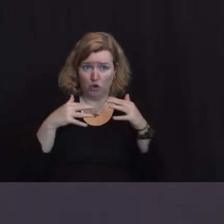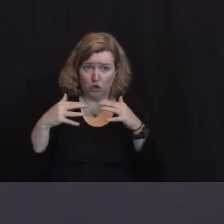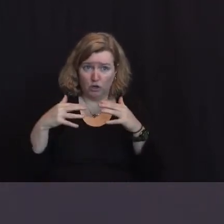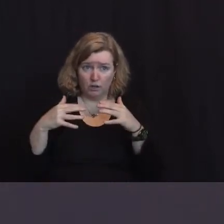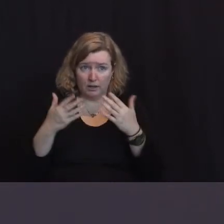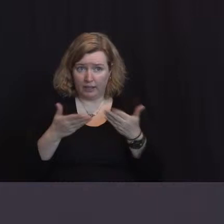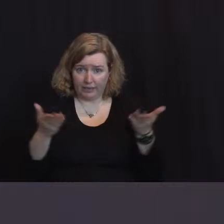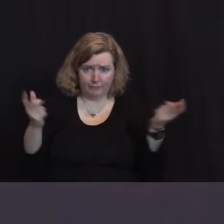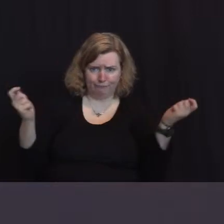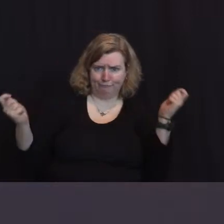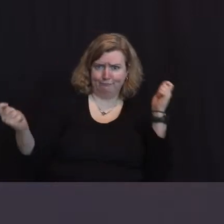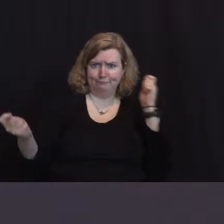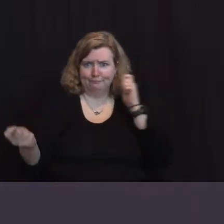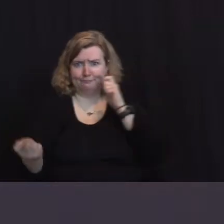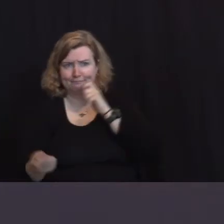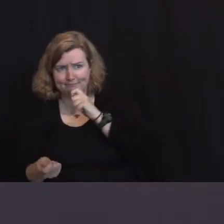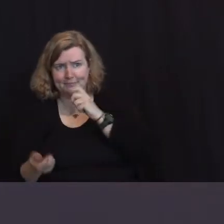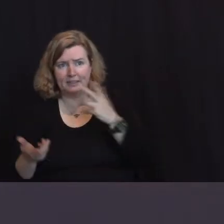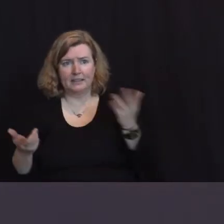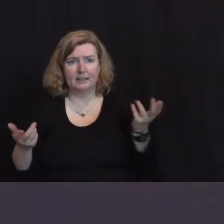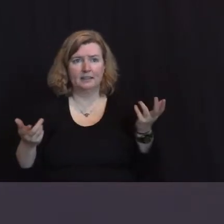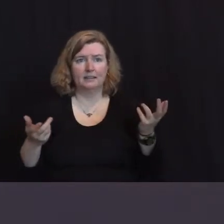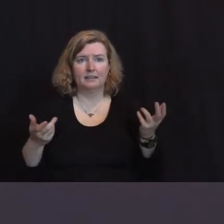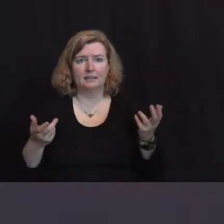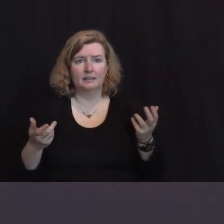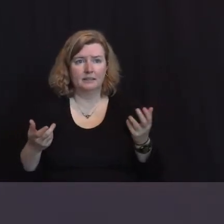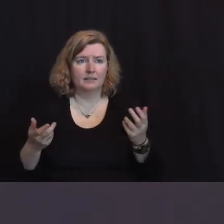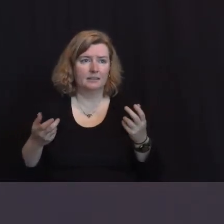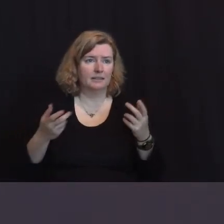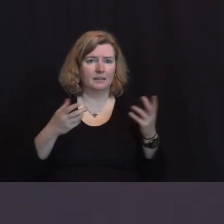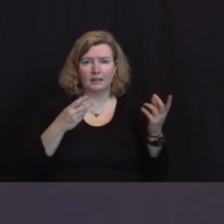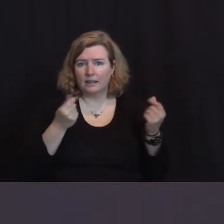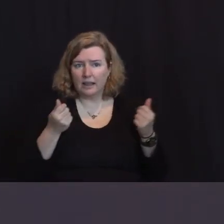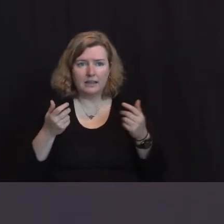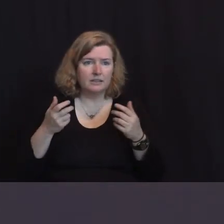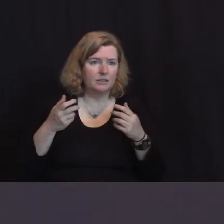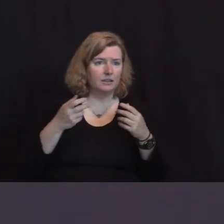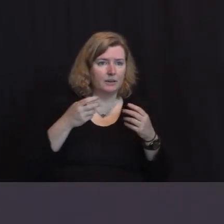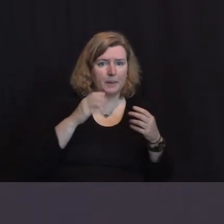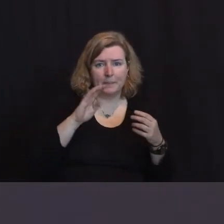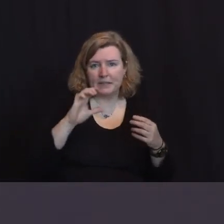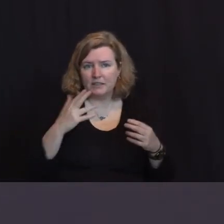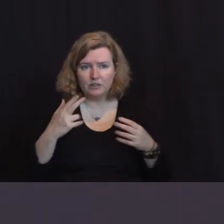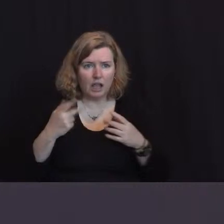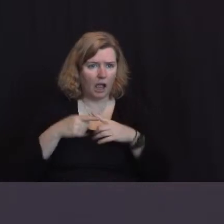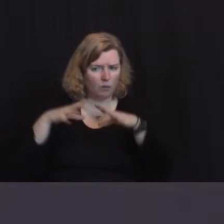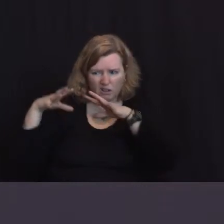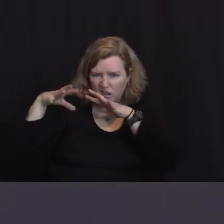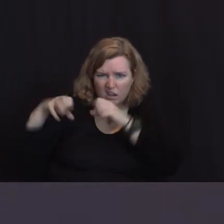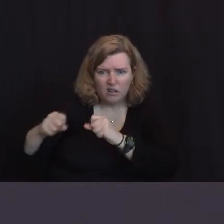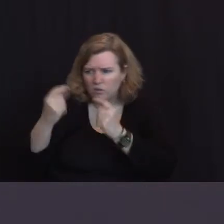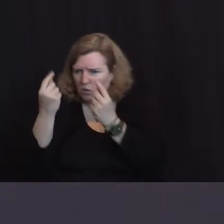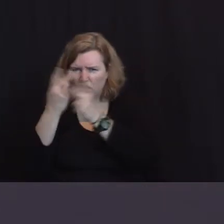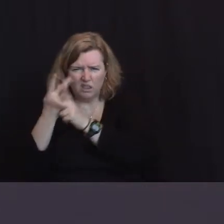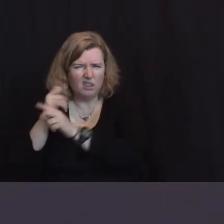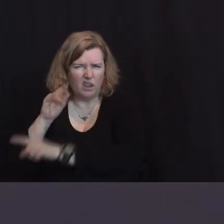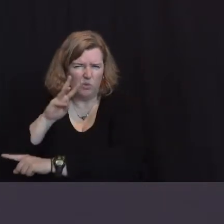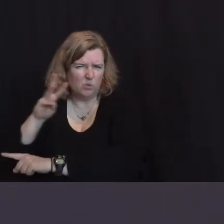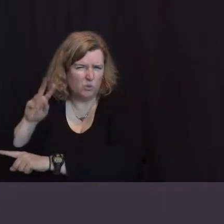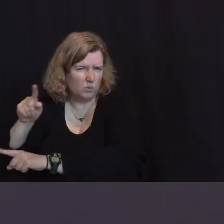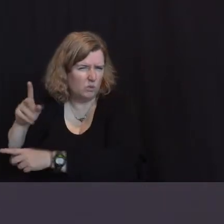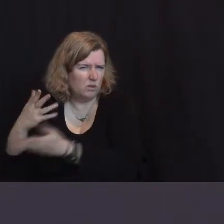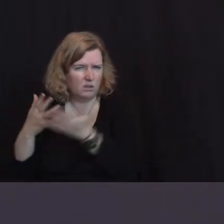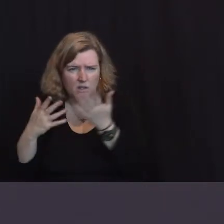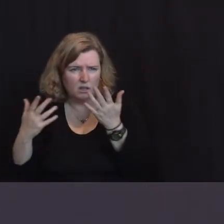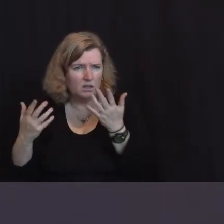evolve. You have beach land, whatever the heck it might be, and that's what we're doing. And this is a question we always knew, as I've mentioned now for a